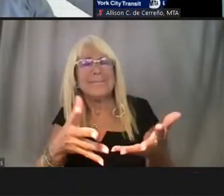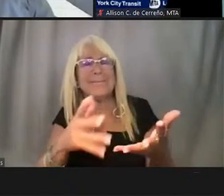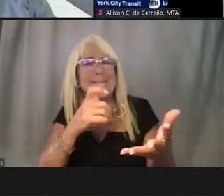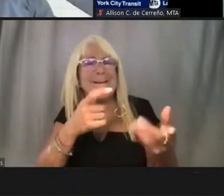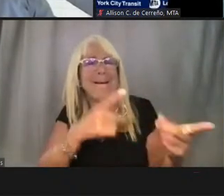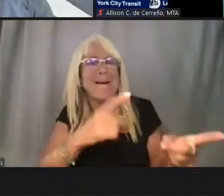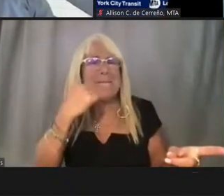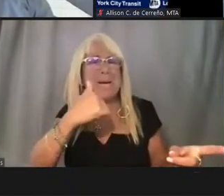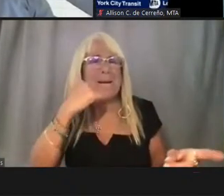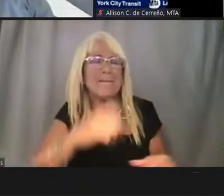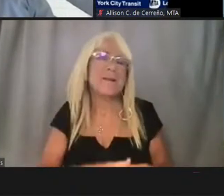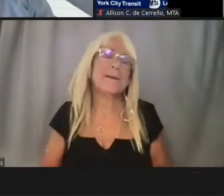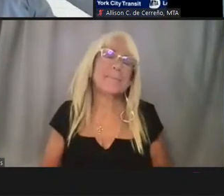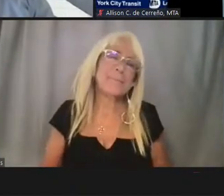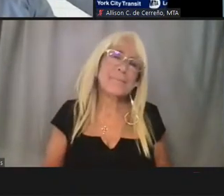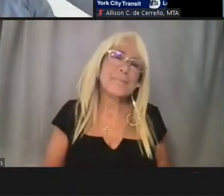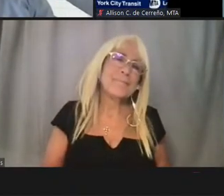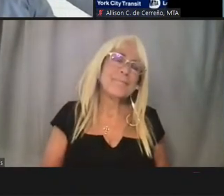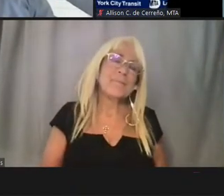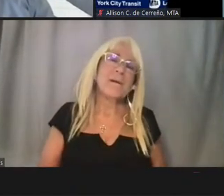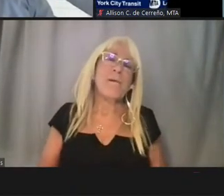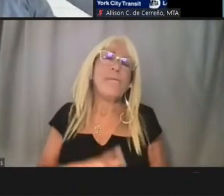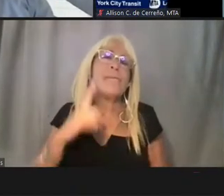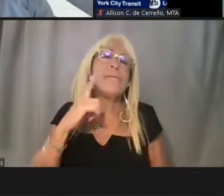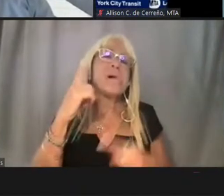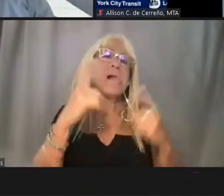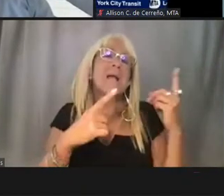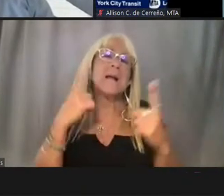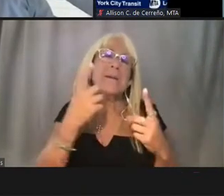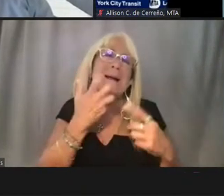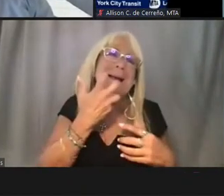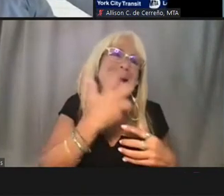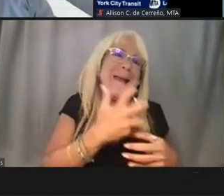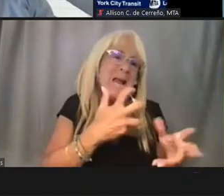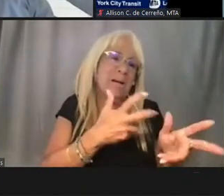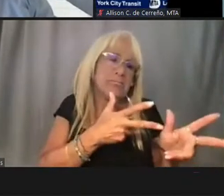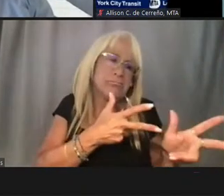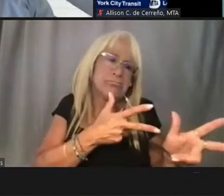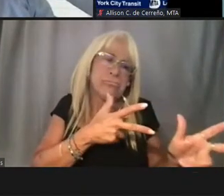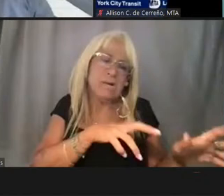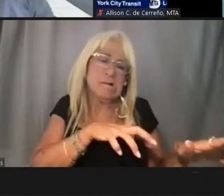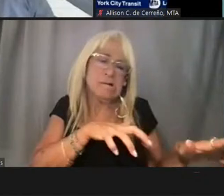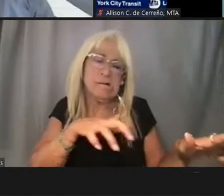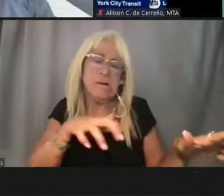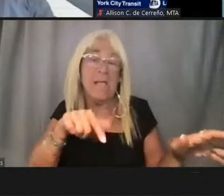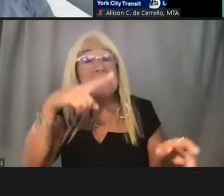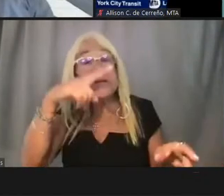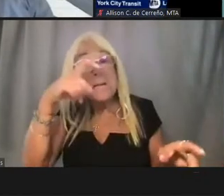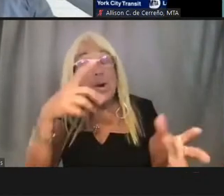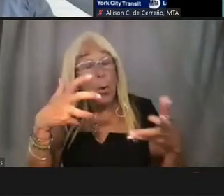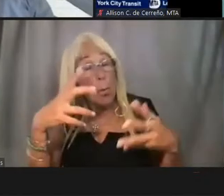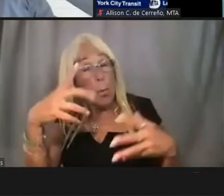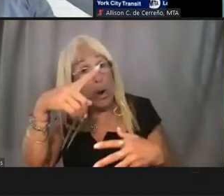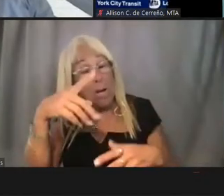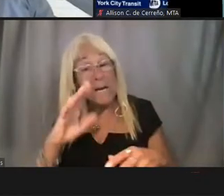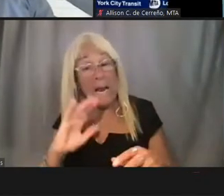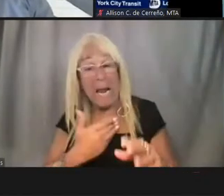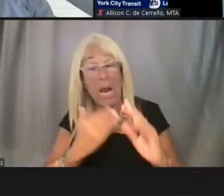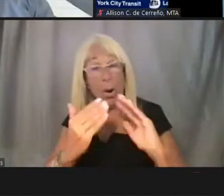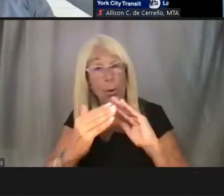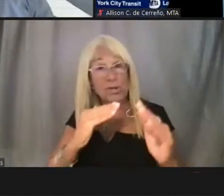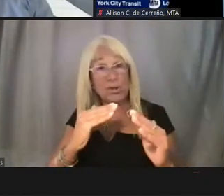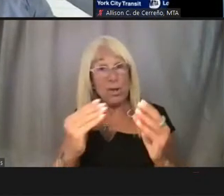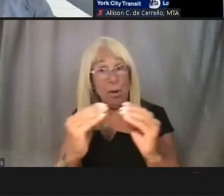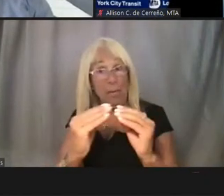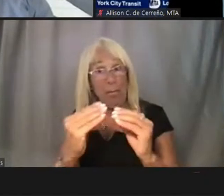rule think of the Heat and gridlock we just saw this summer do we want our city to be greener healthier and better